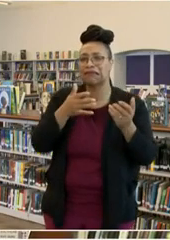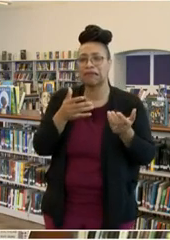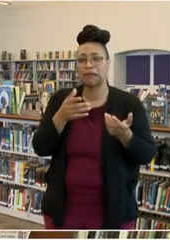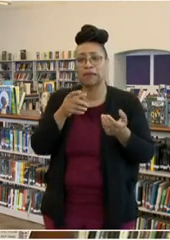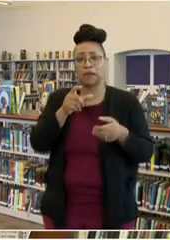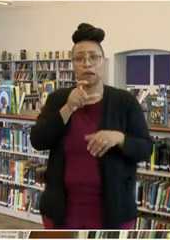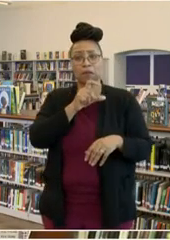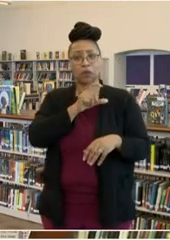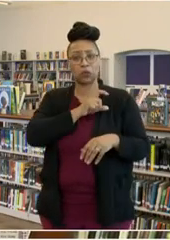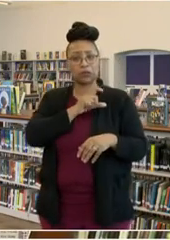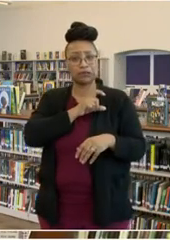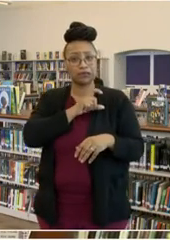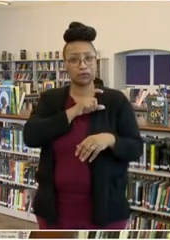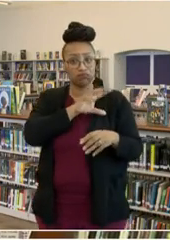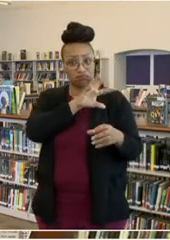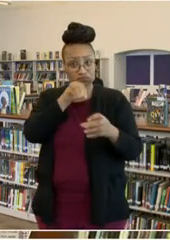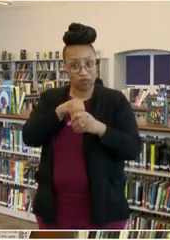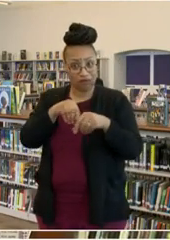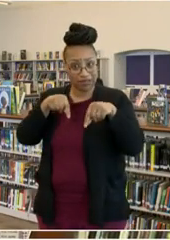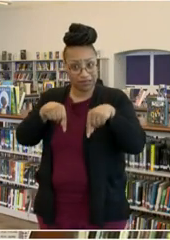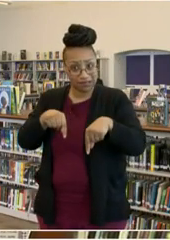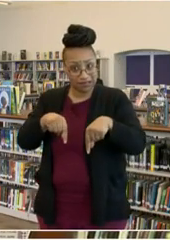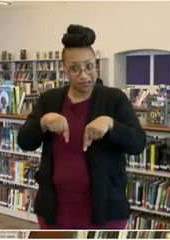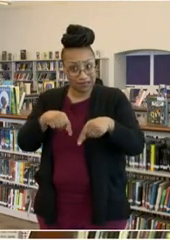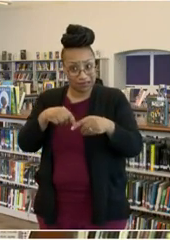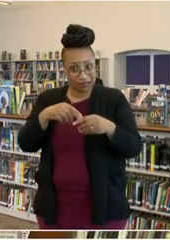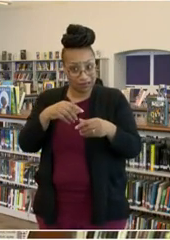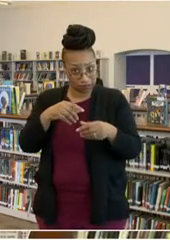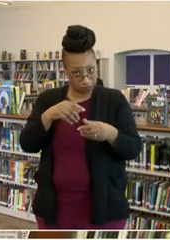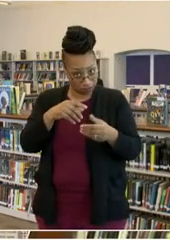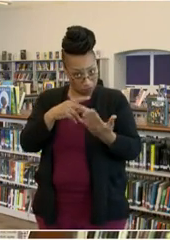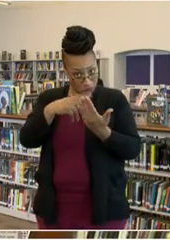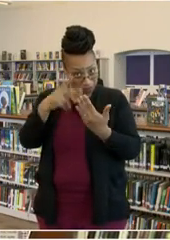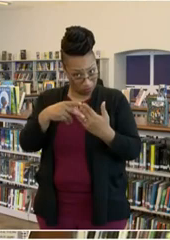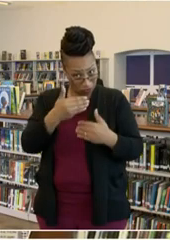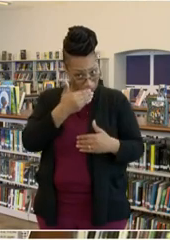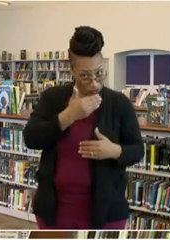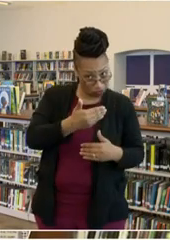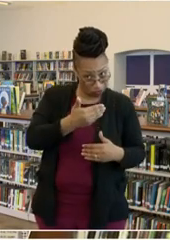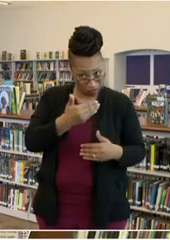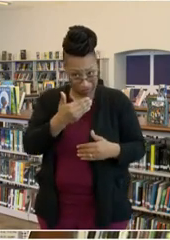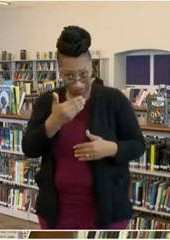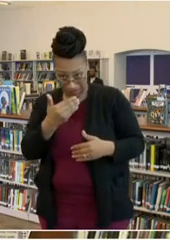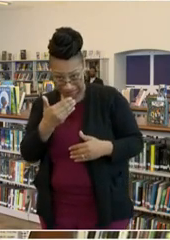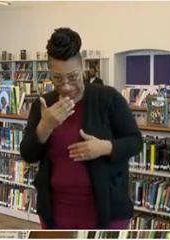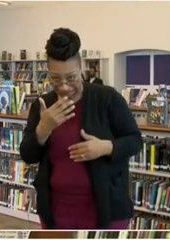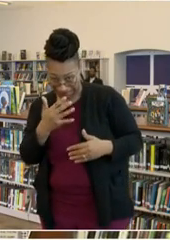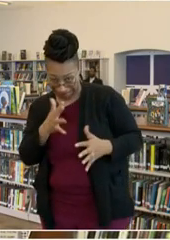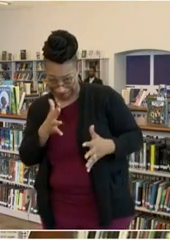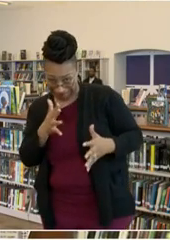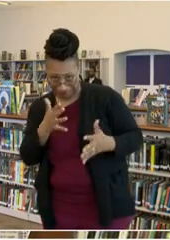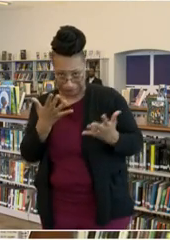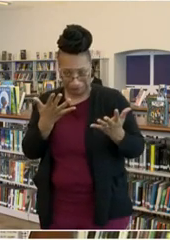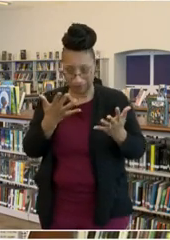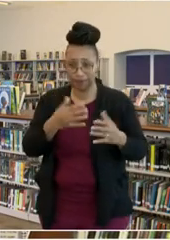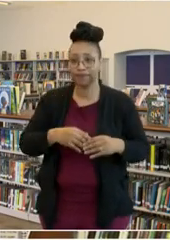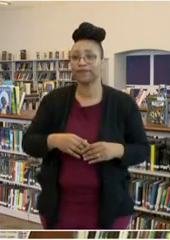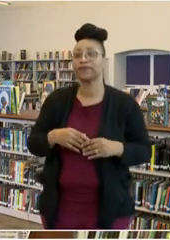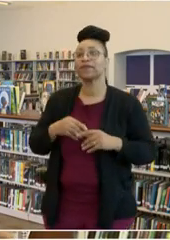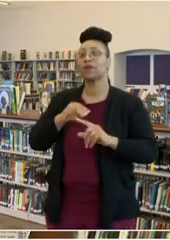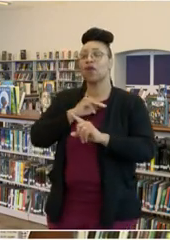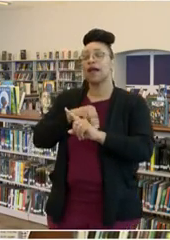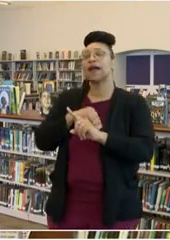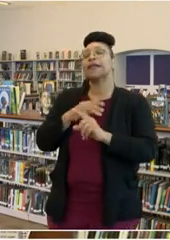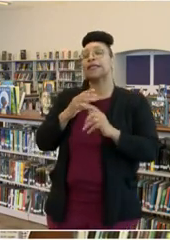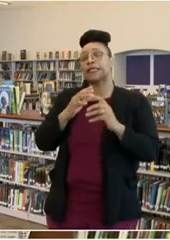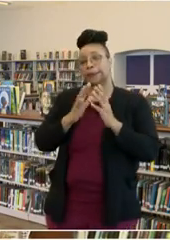and specifically WMATA Police, just big picture. Well, I think the big picture is just how we